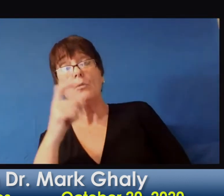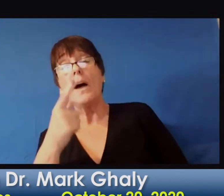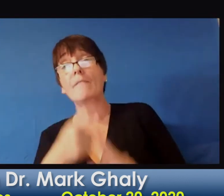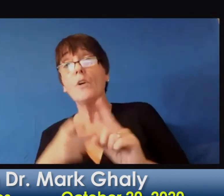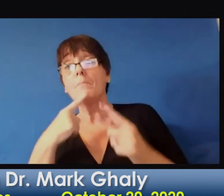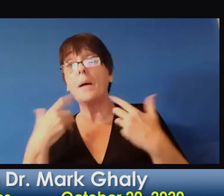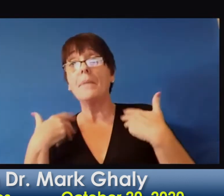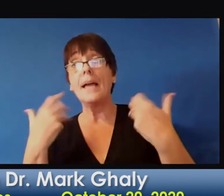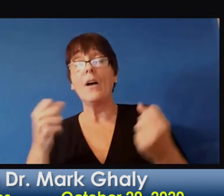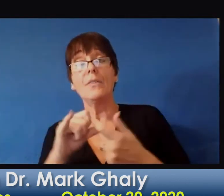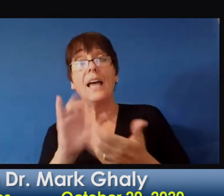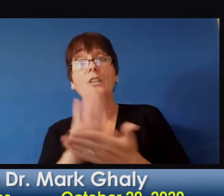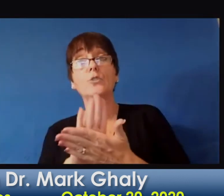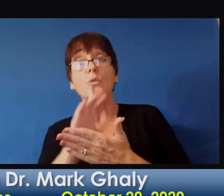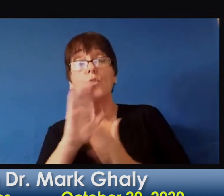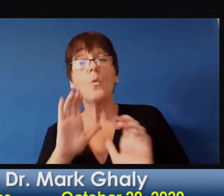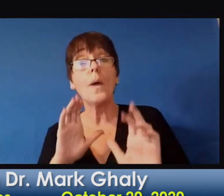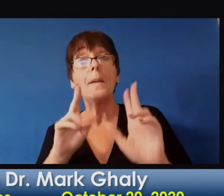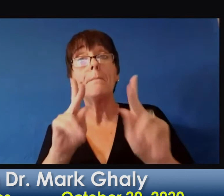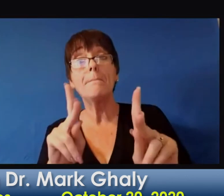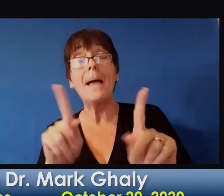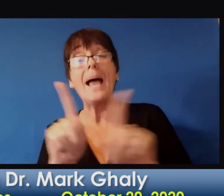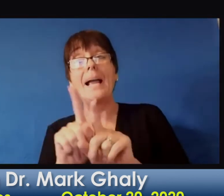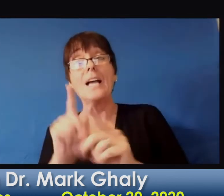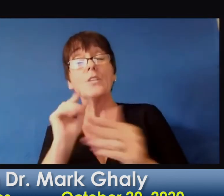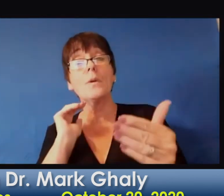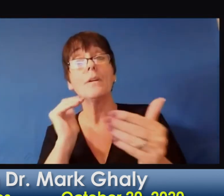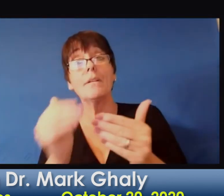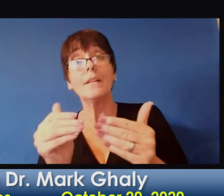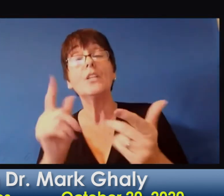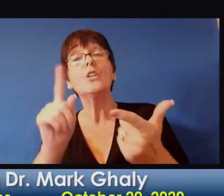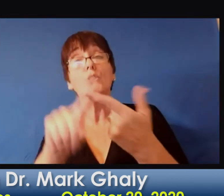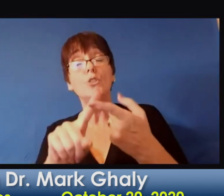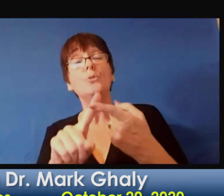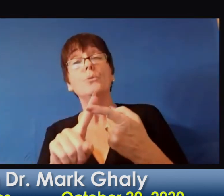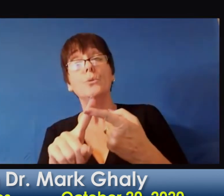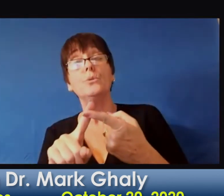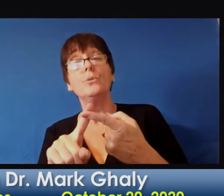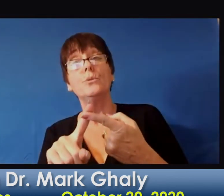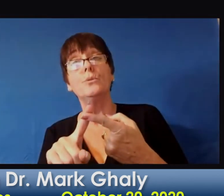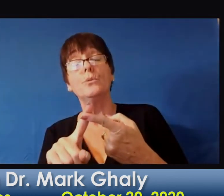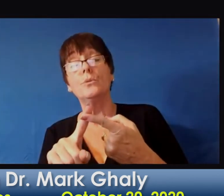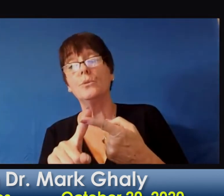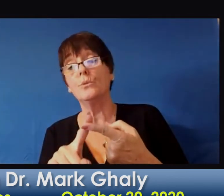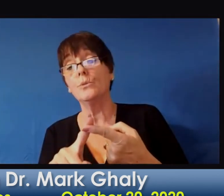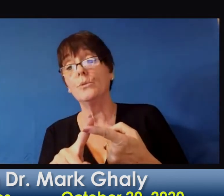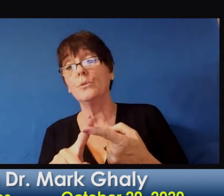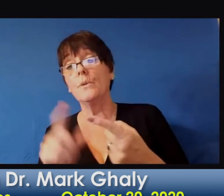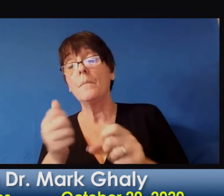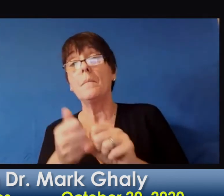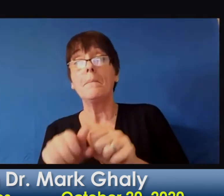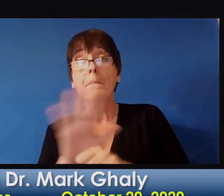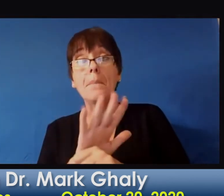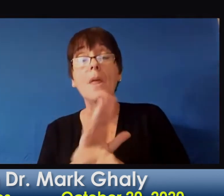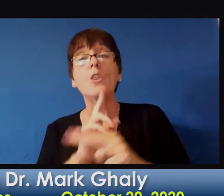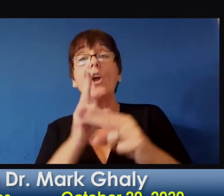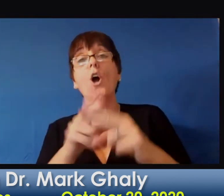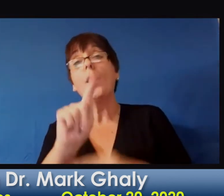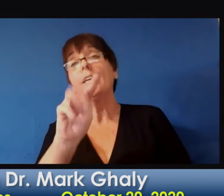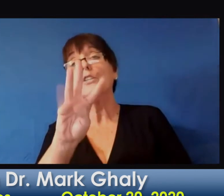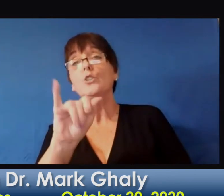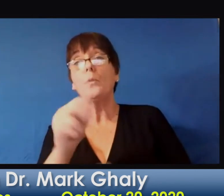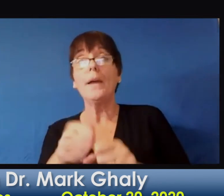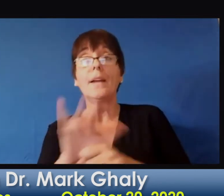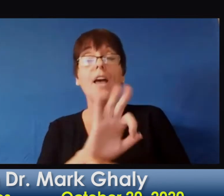that schools are going back now, just as we head into the depths of this twindemic, as people are calling it, with flu season